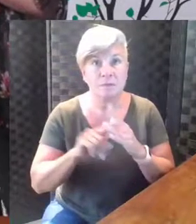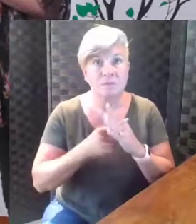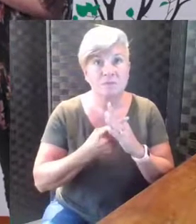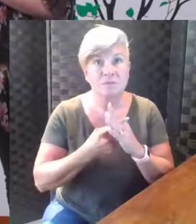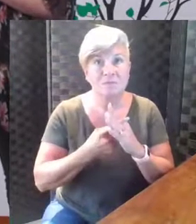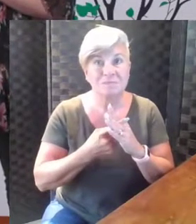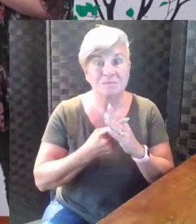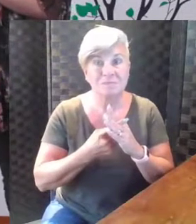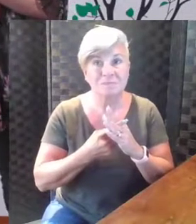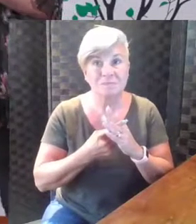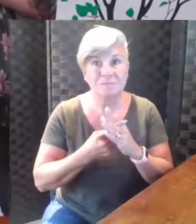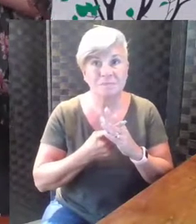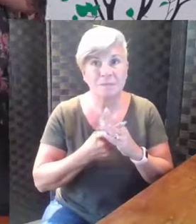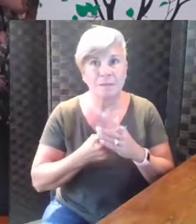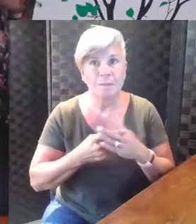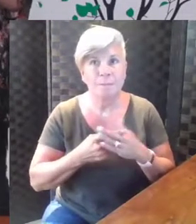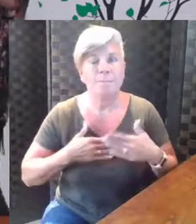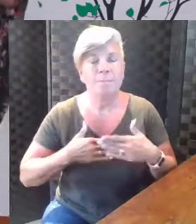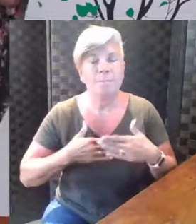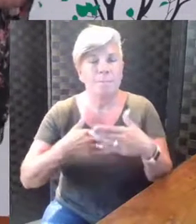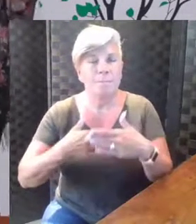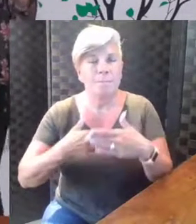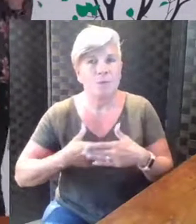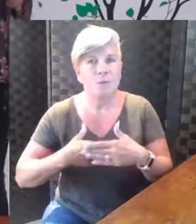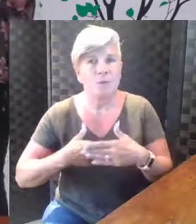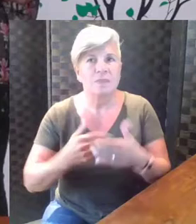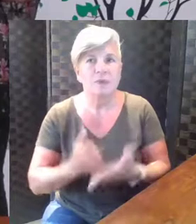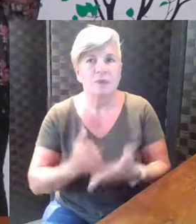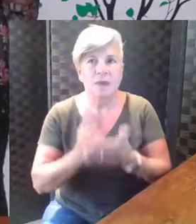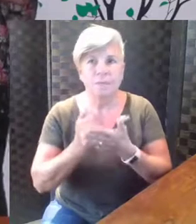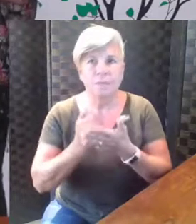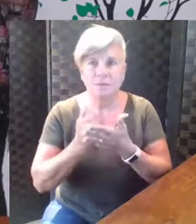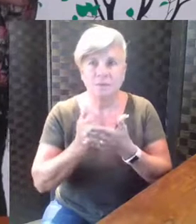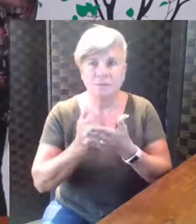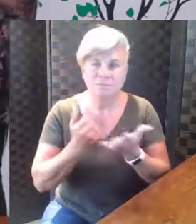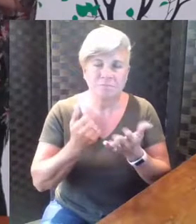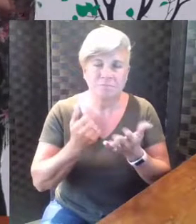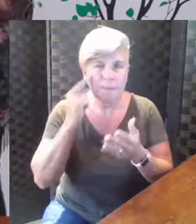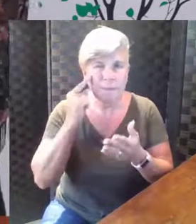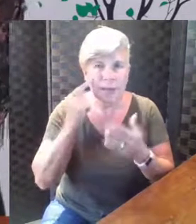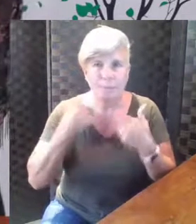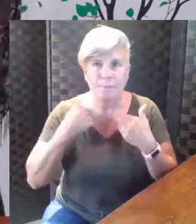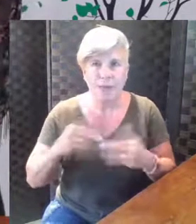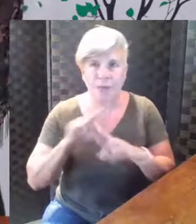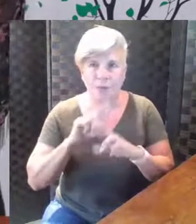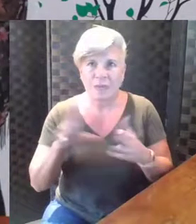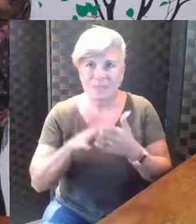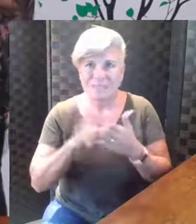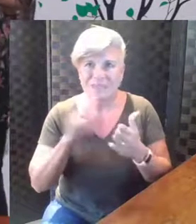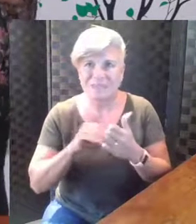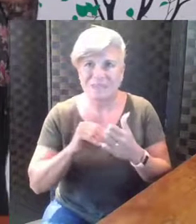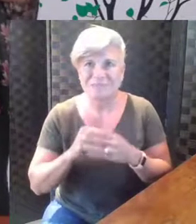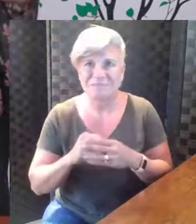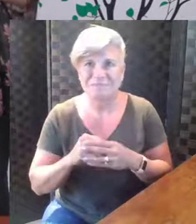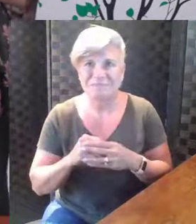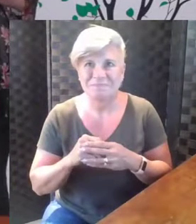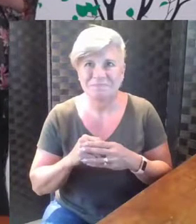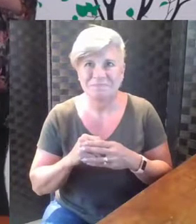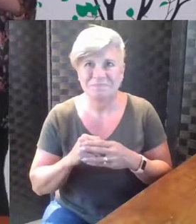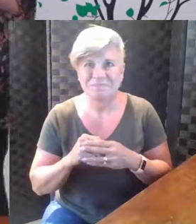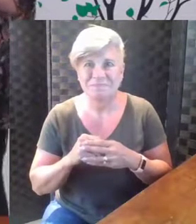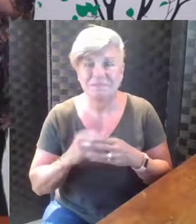start with some mindful breathing just to kind of get our mind and our body ready to learn our lesson